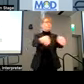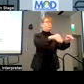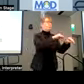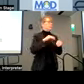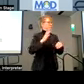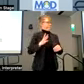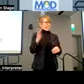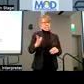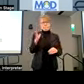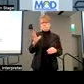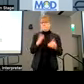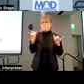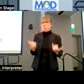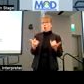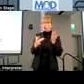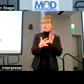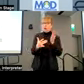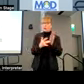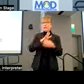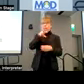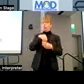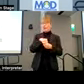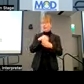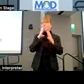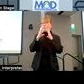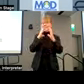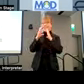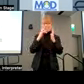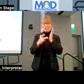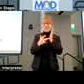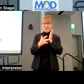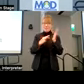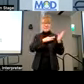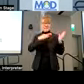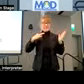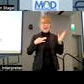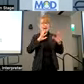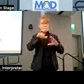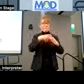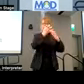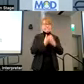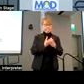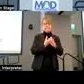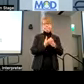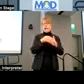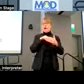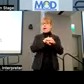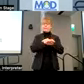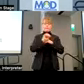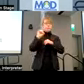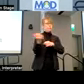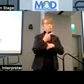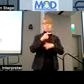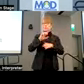including mobile communications technologies. And so the staff on these vans can access all of the MGB digital